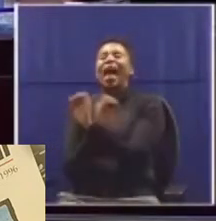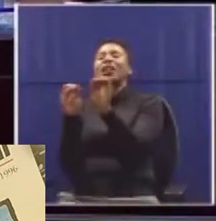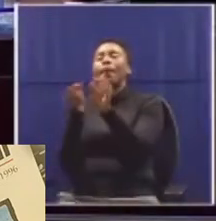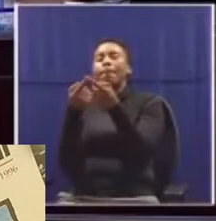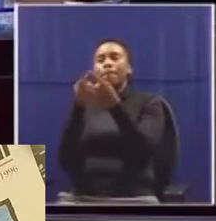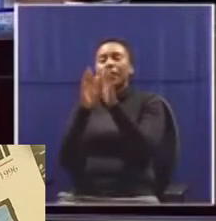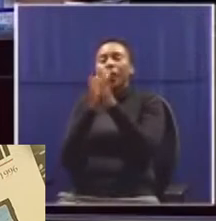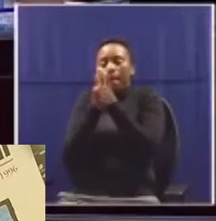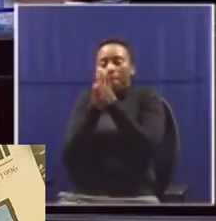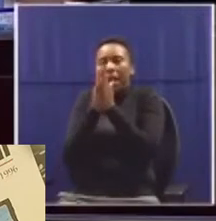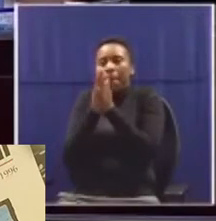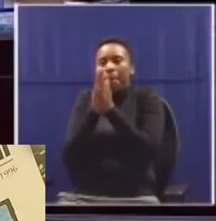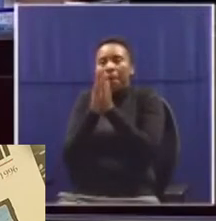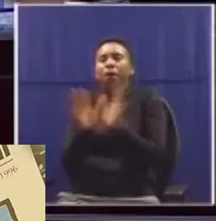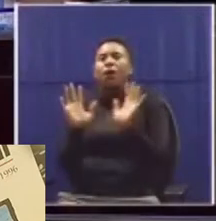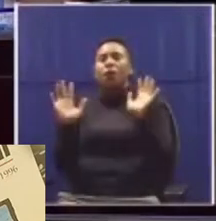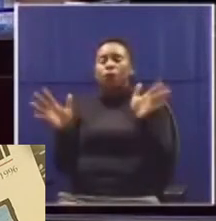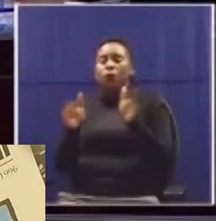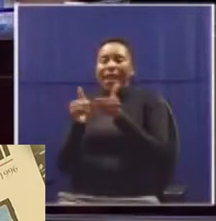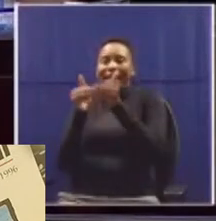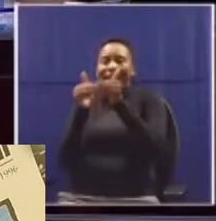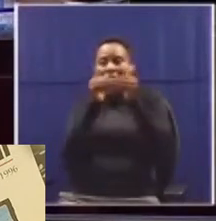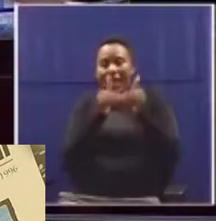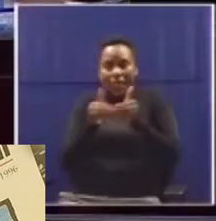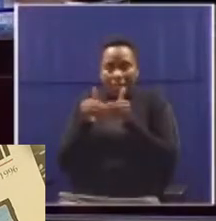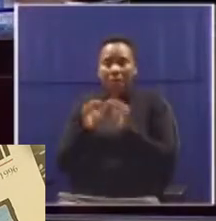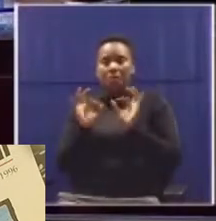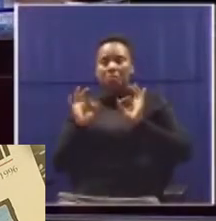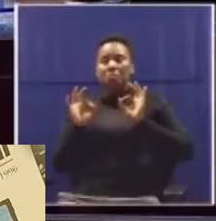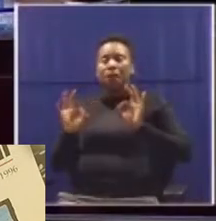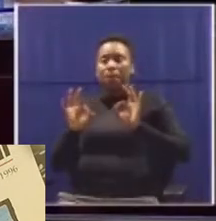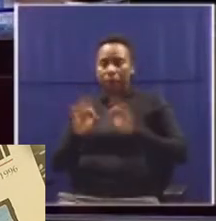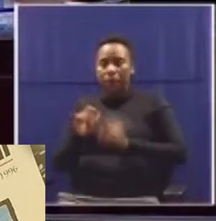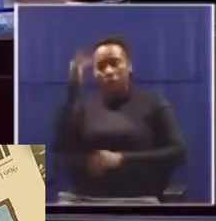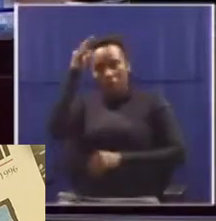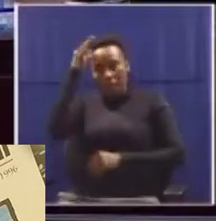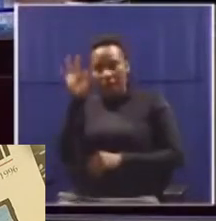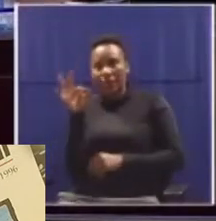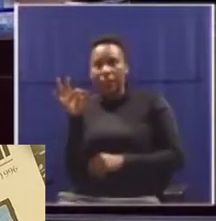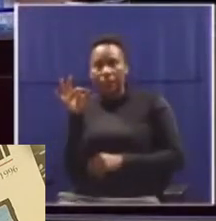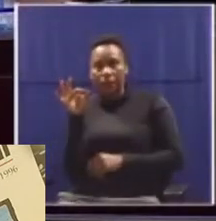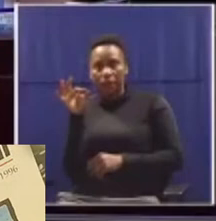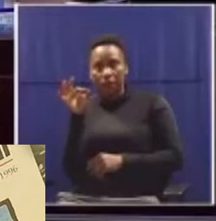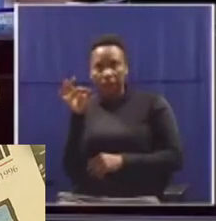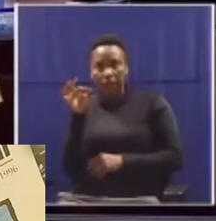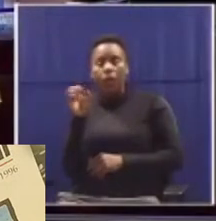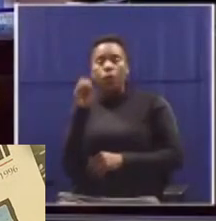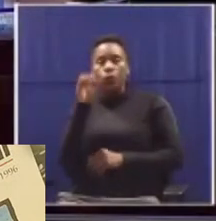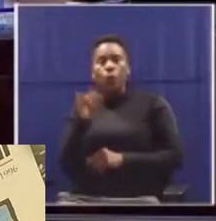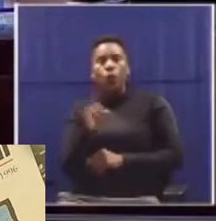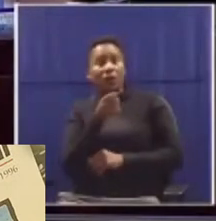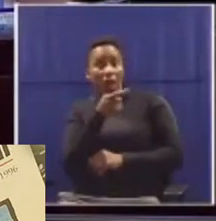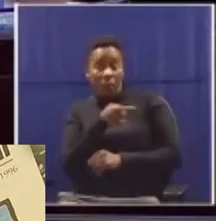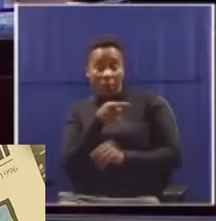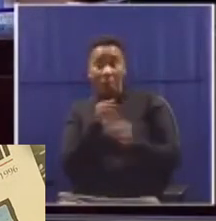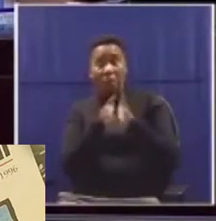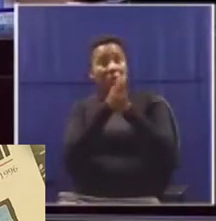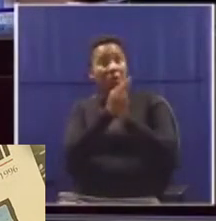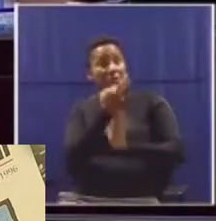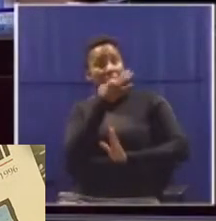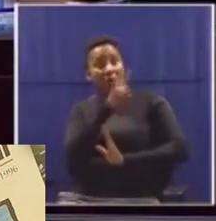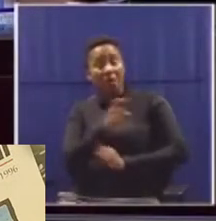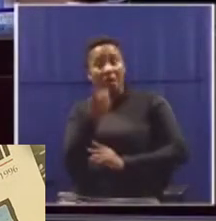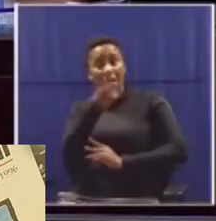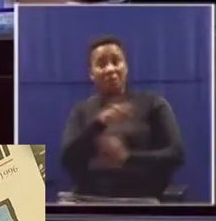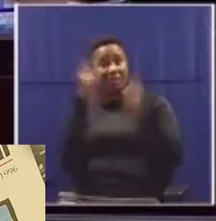for a caring competent and decent government and so your calls for the celebration of